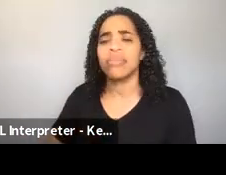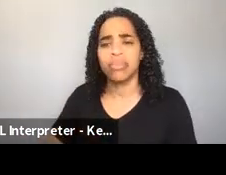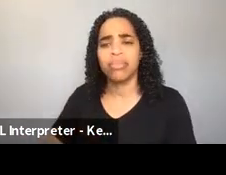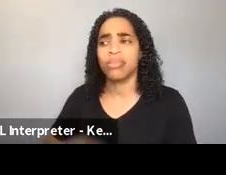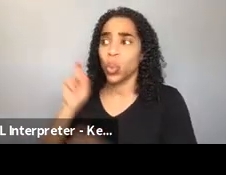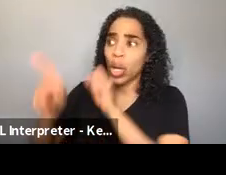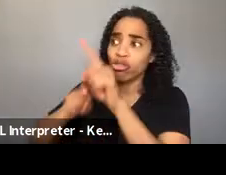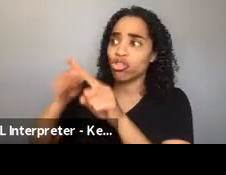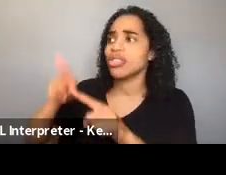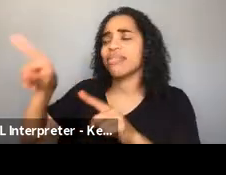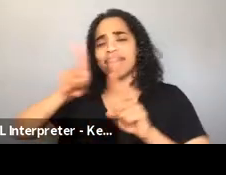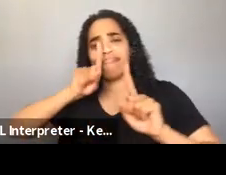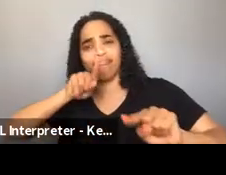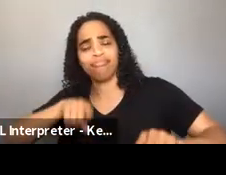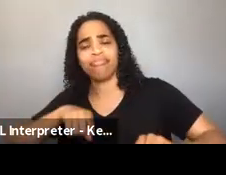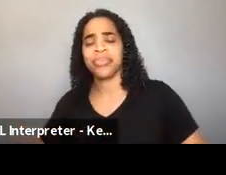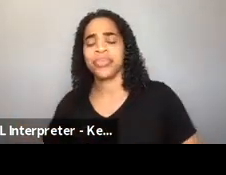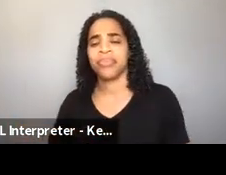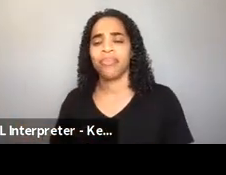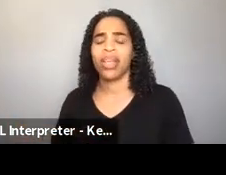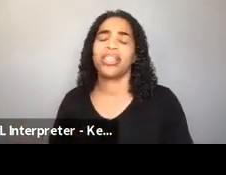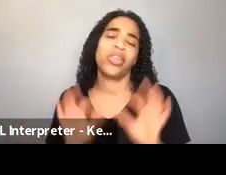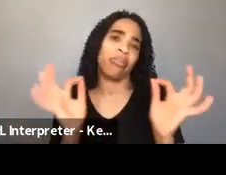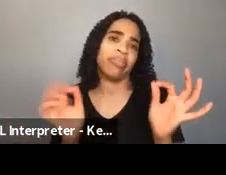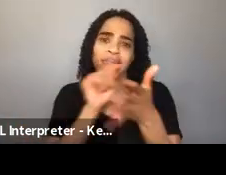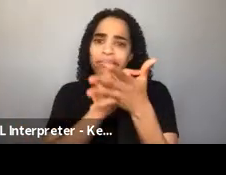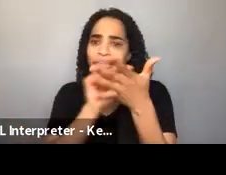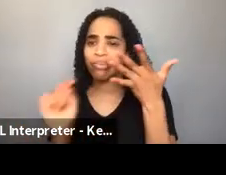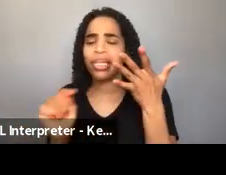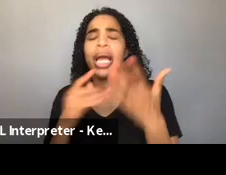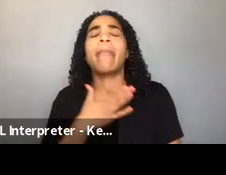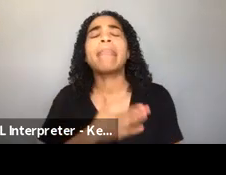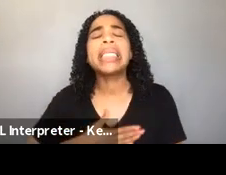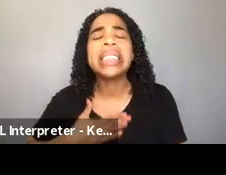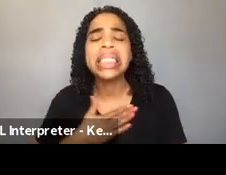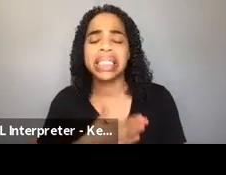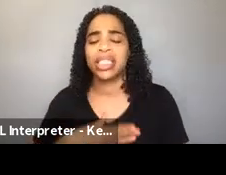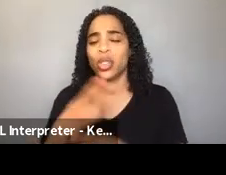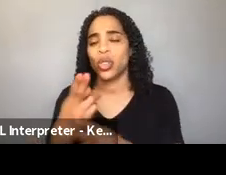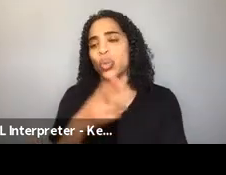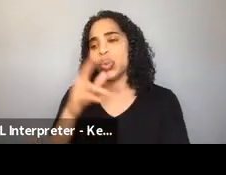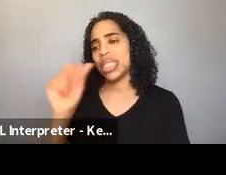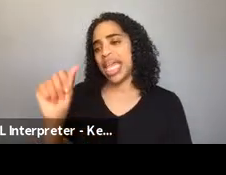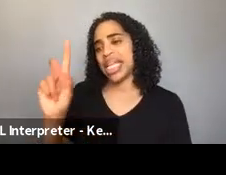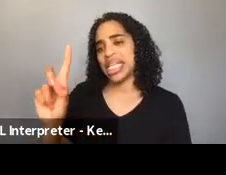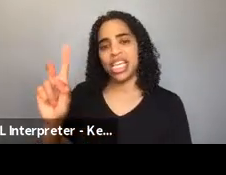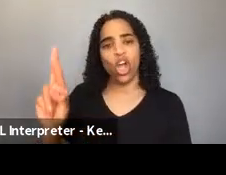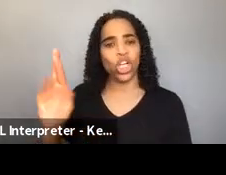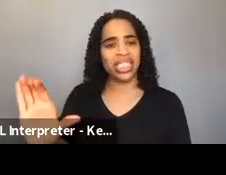again, please use the ADRC, spread the word about the ADRC.